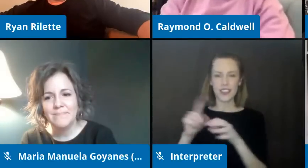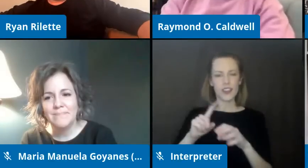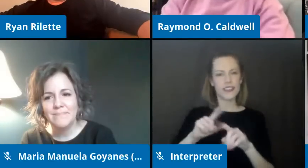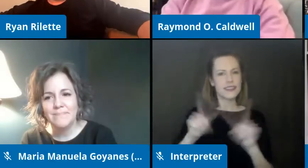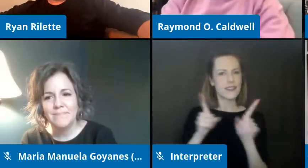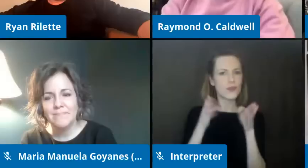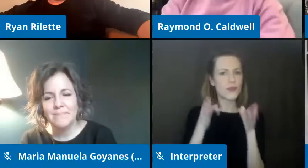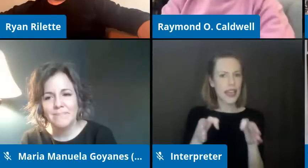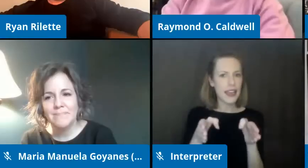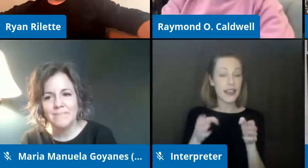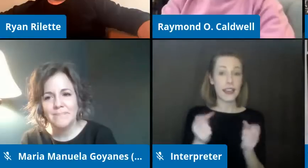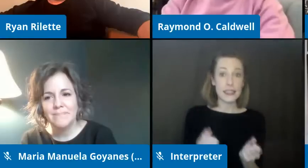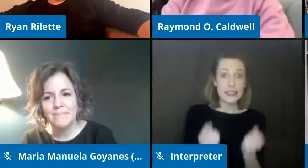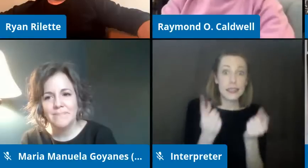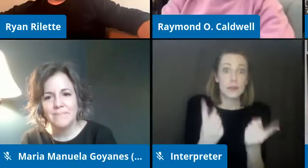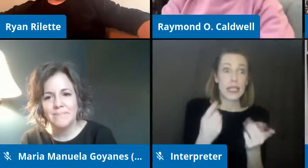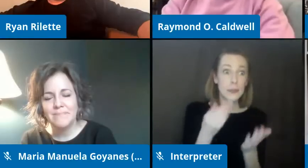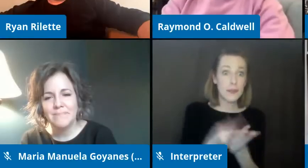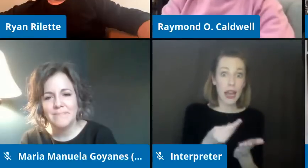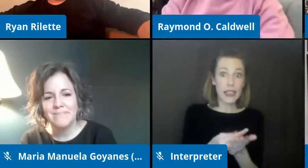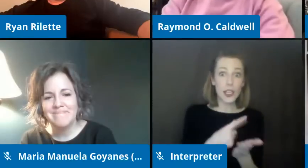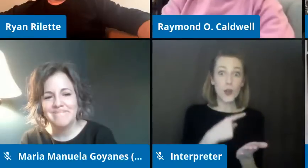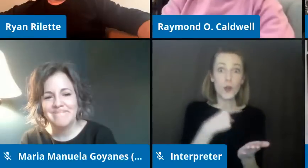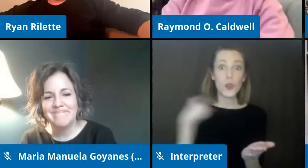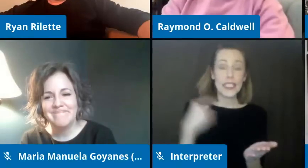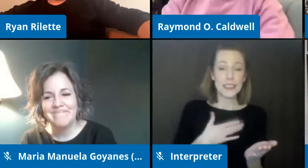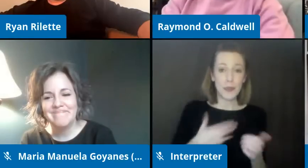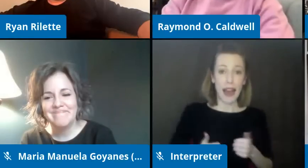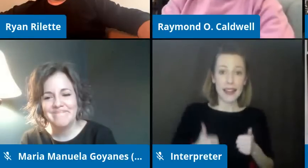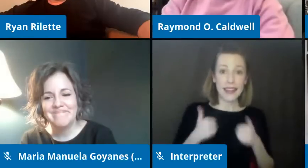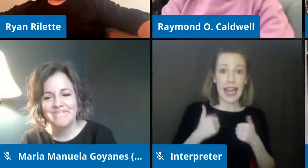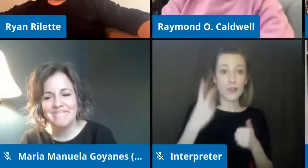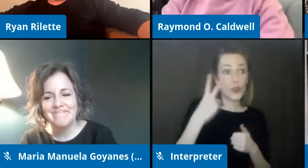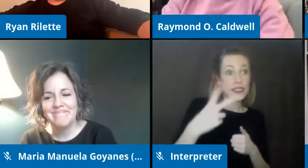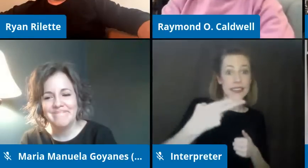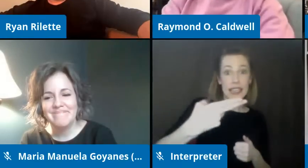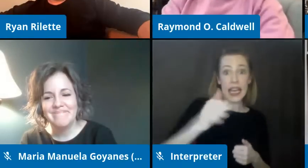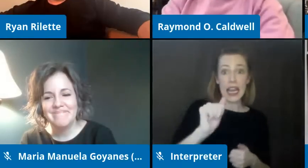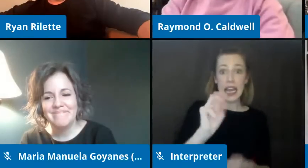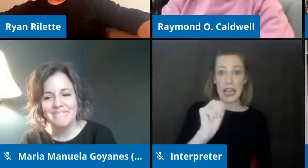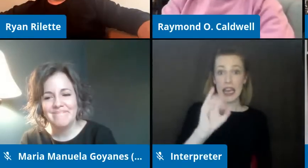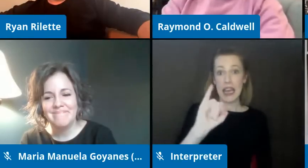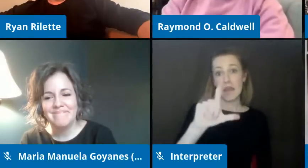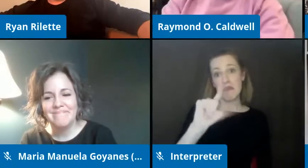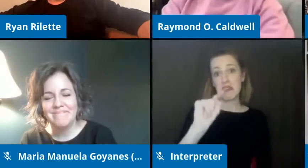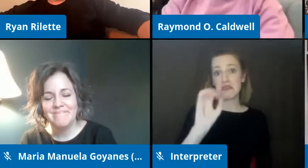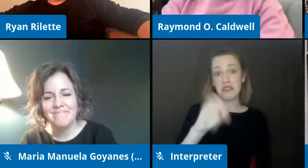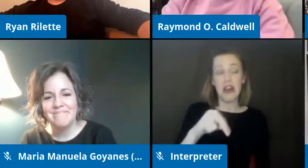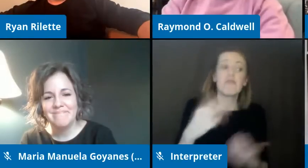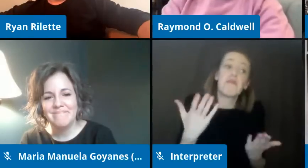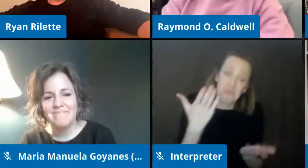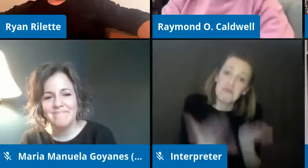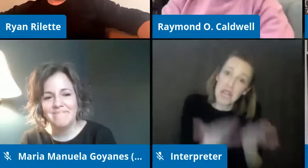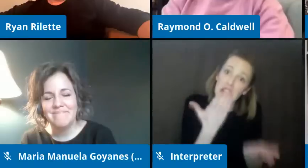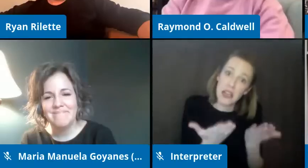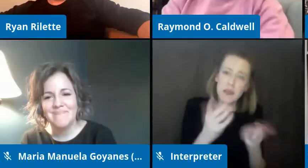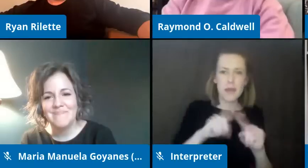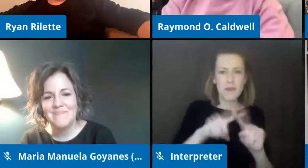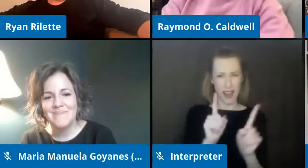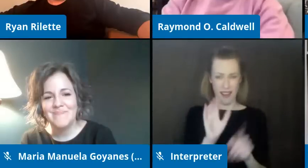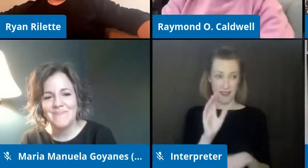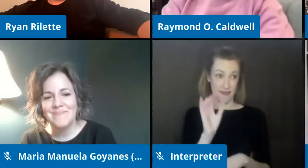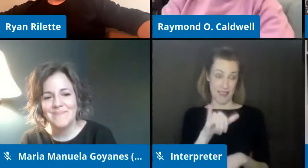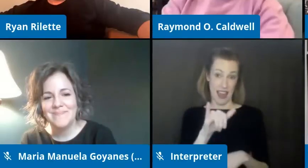the money and risking my life to see Hamilton, but if it's not gonna be that kind of experience, that wow, once